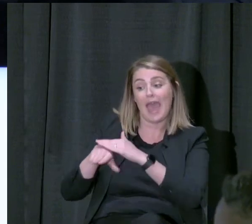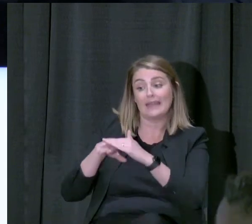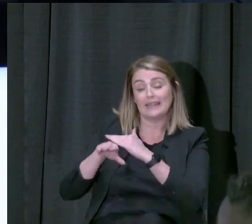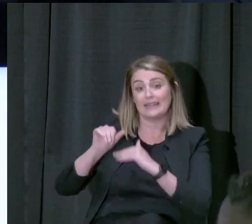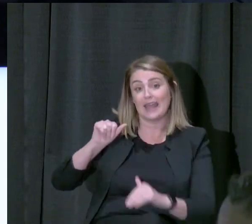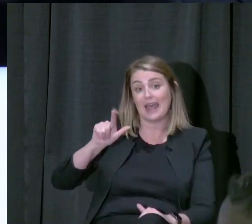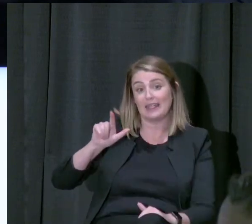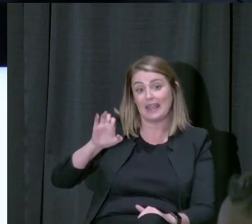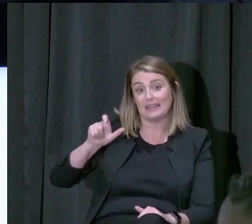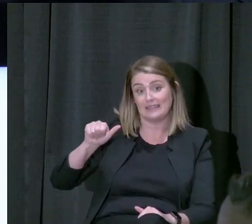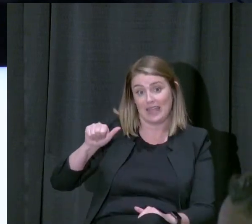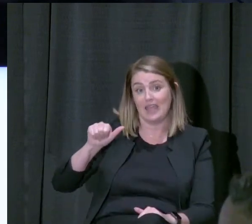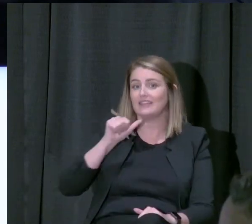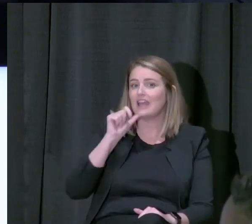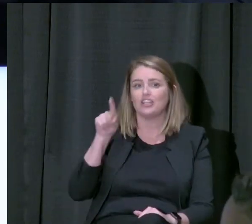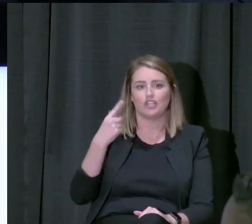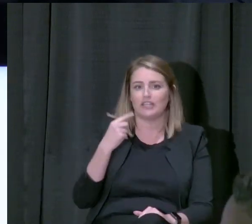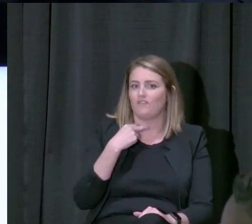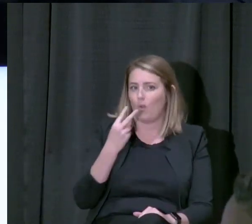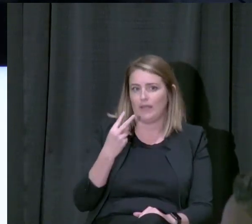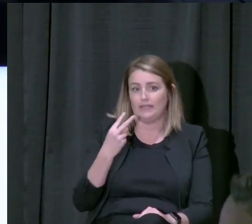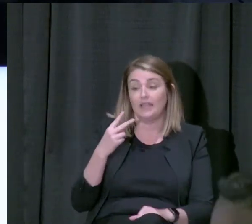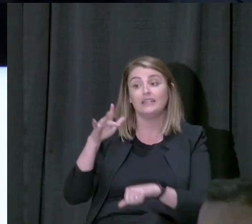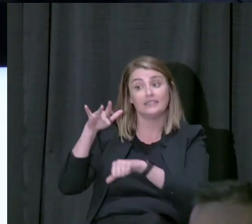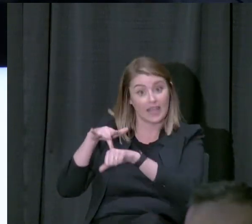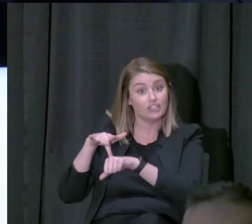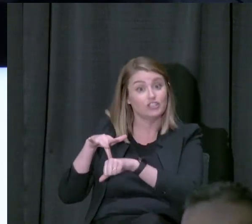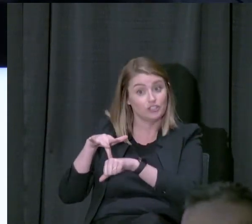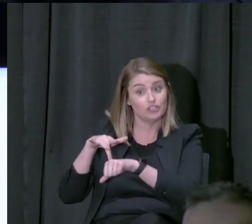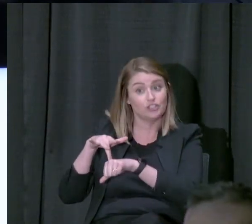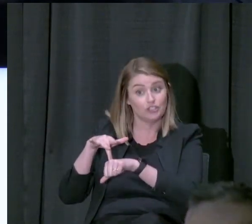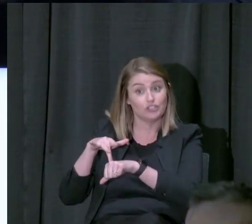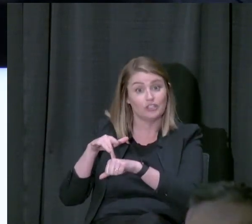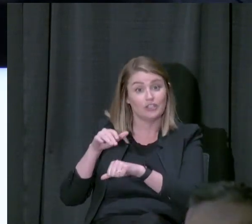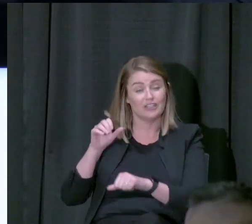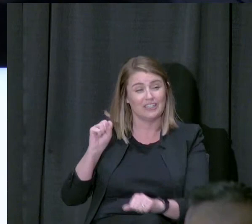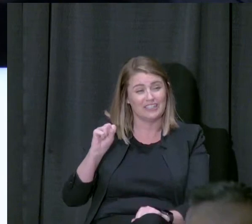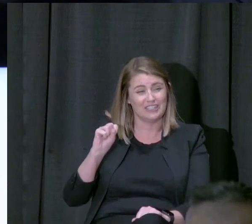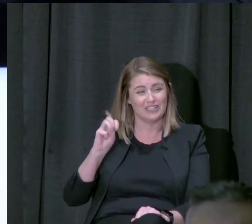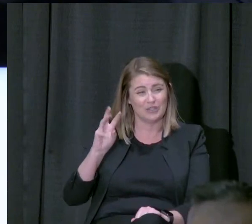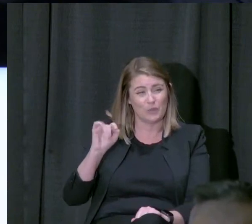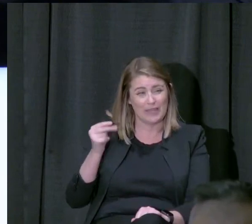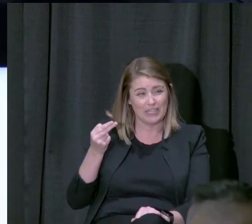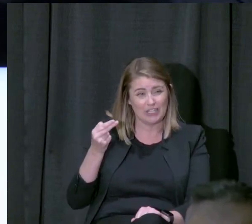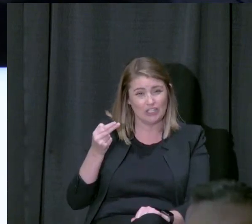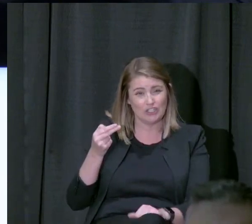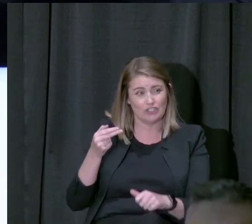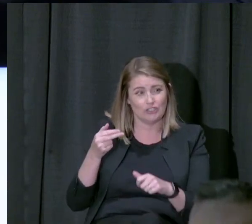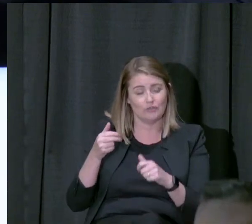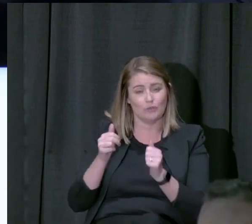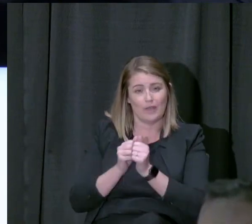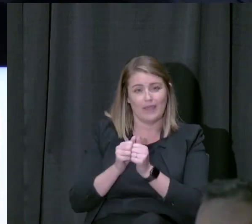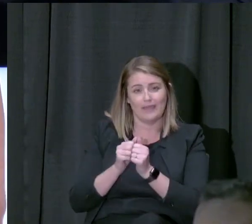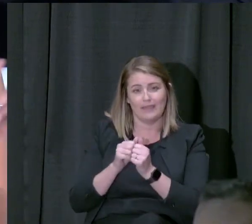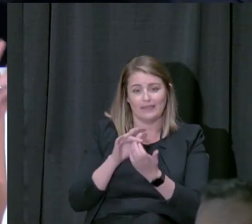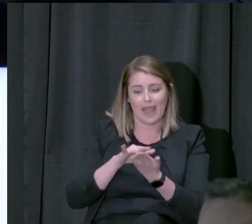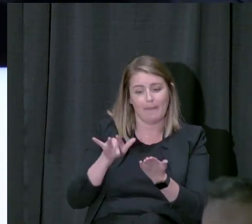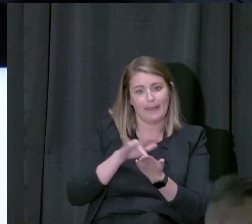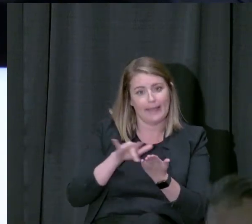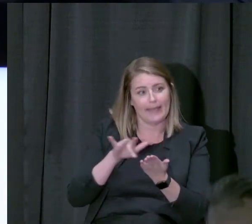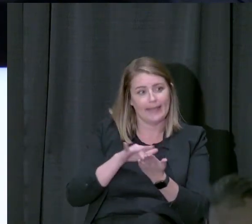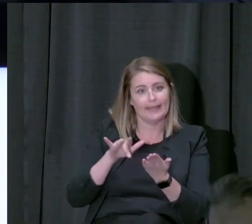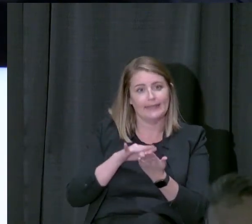leave people with, that it's not just voice, it's touch. You can now use switch access with tablets. And there's also a lot of